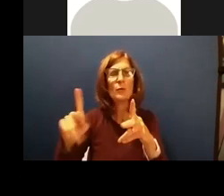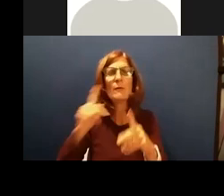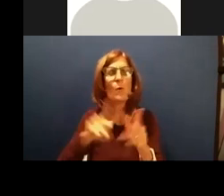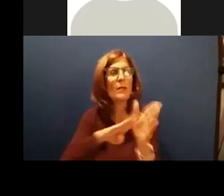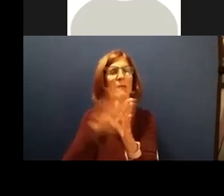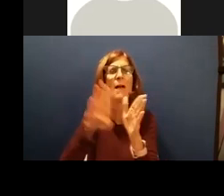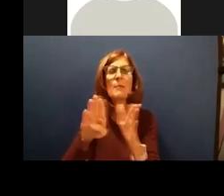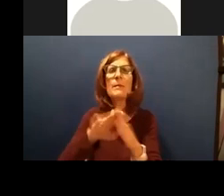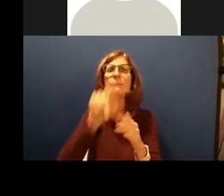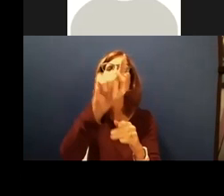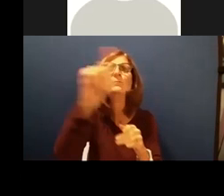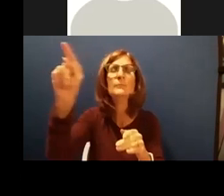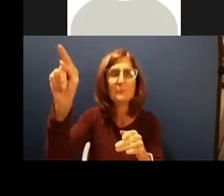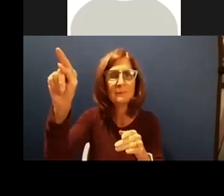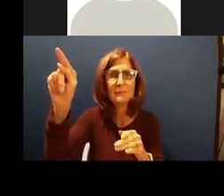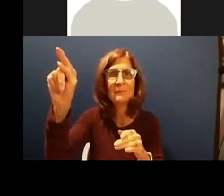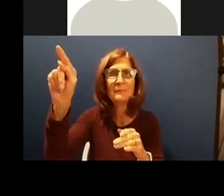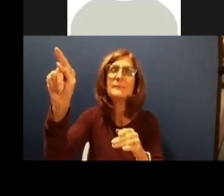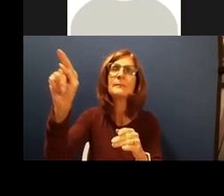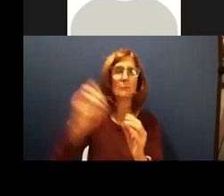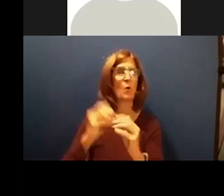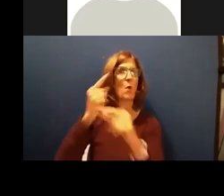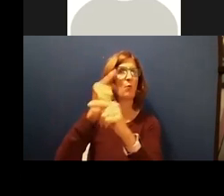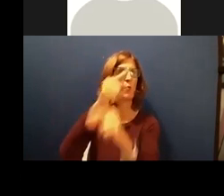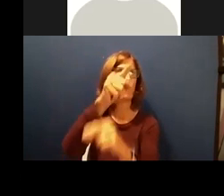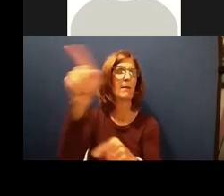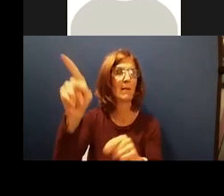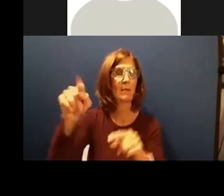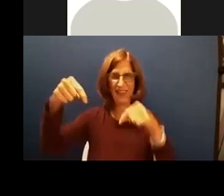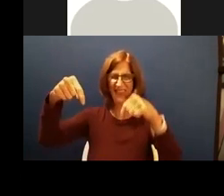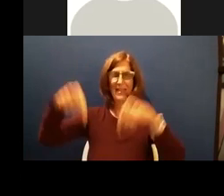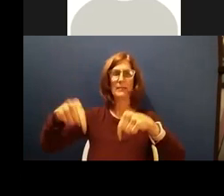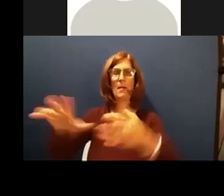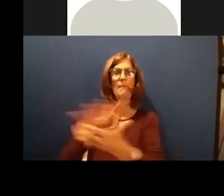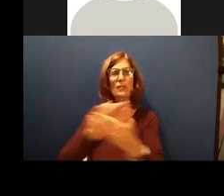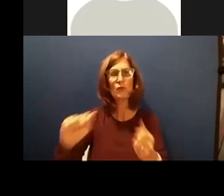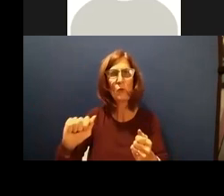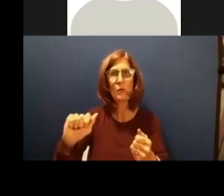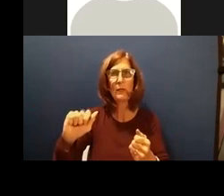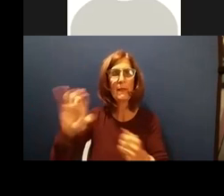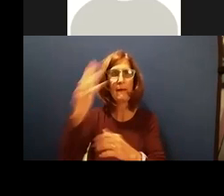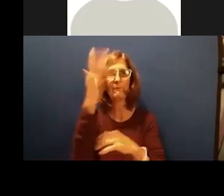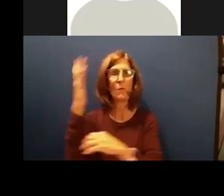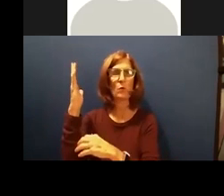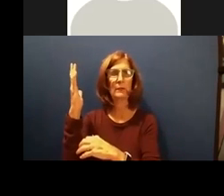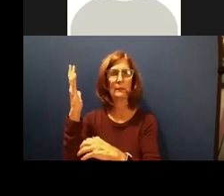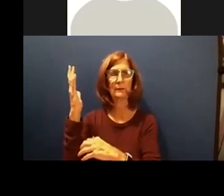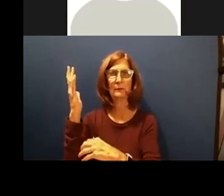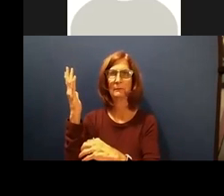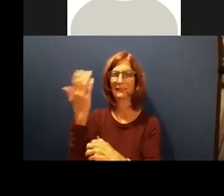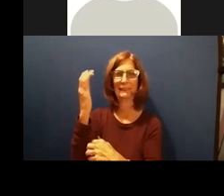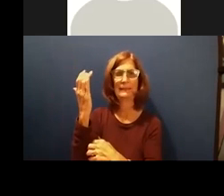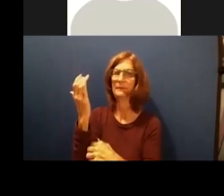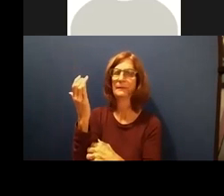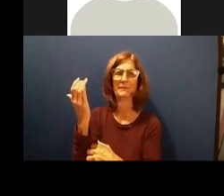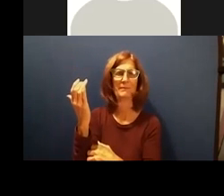Hazelwood where it is more appropriate. But to me, destroying that forest seems so